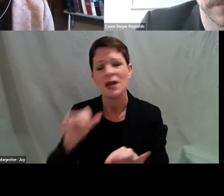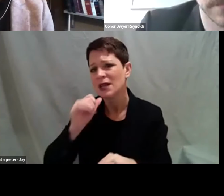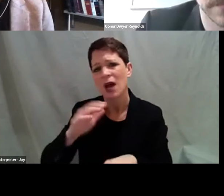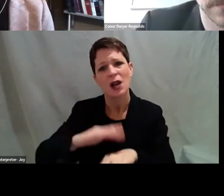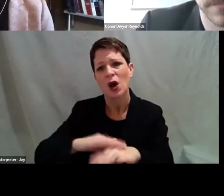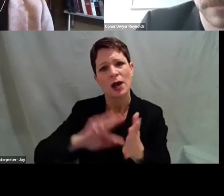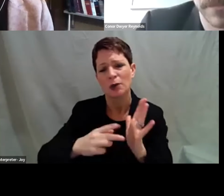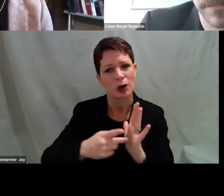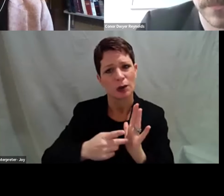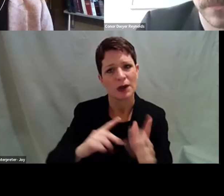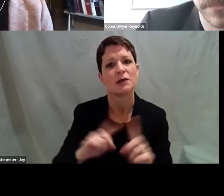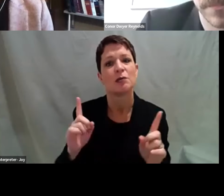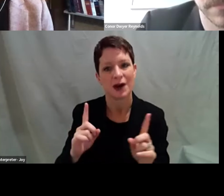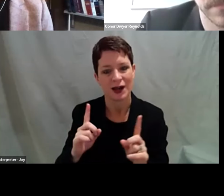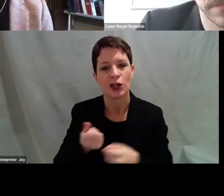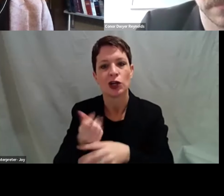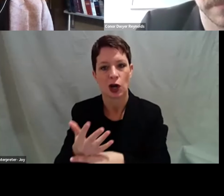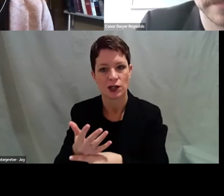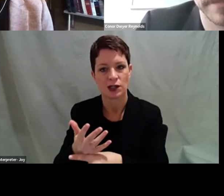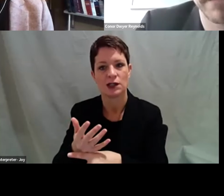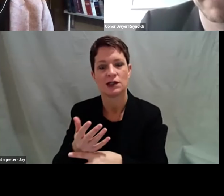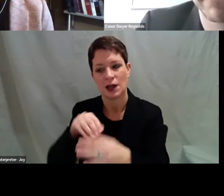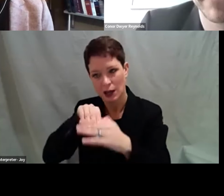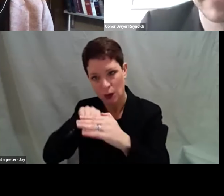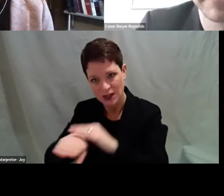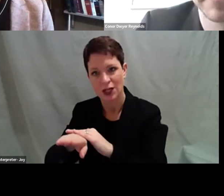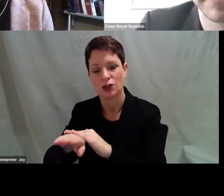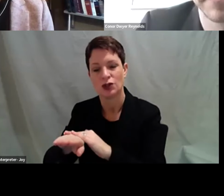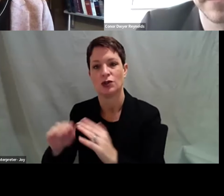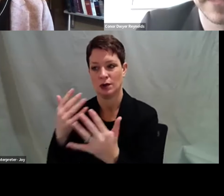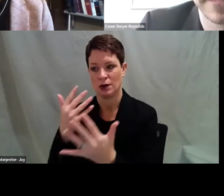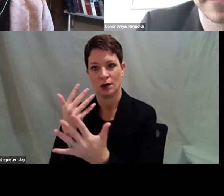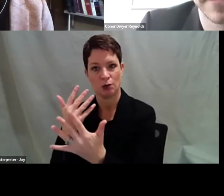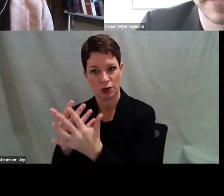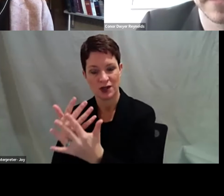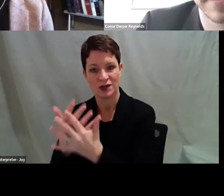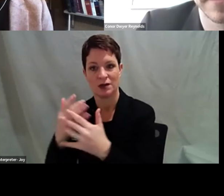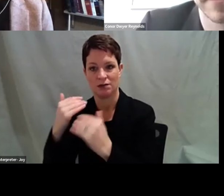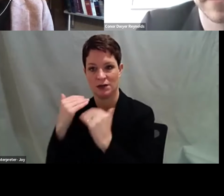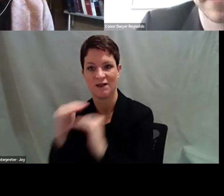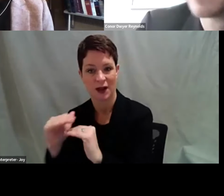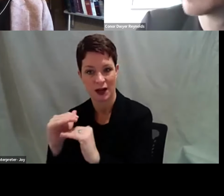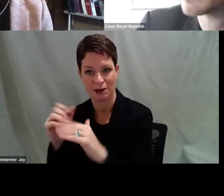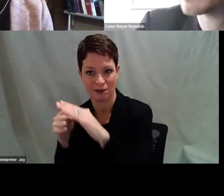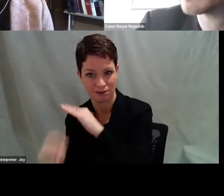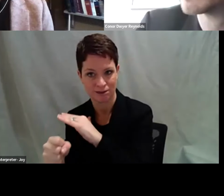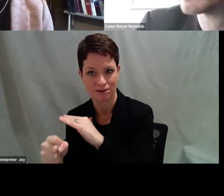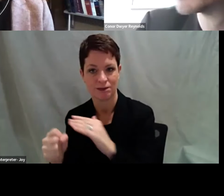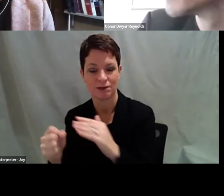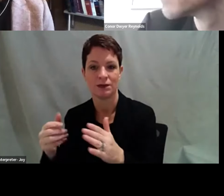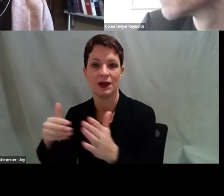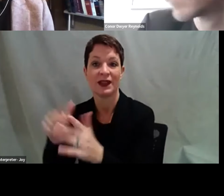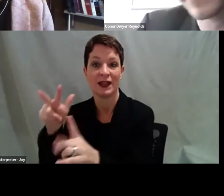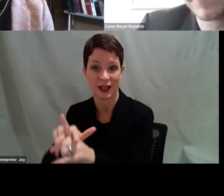unintentionally, does creep into prison condition of confinement litigation that deploy